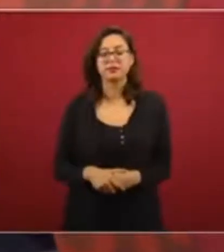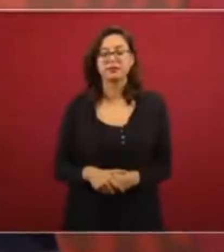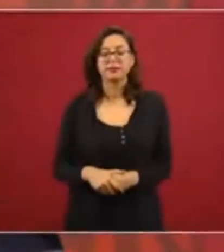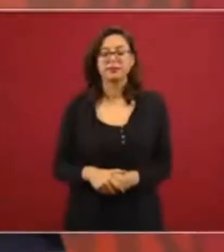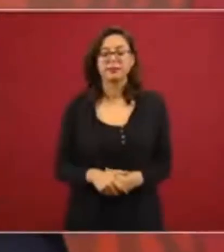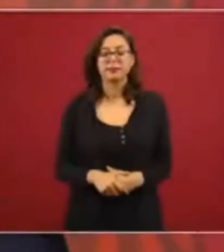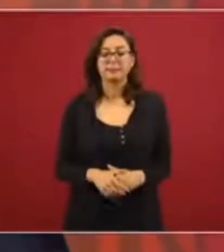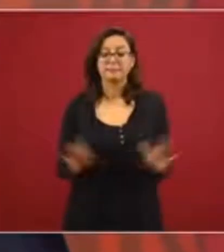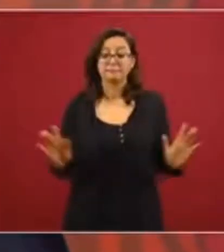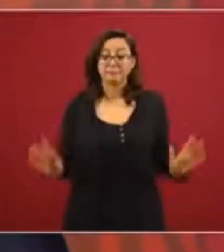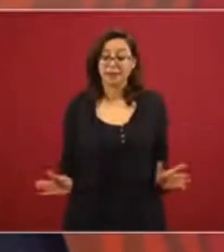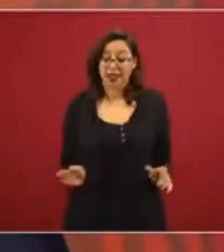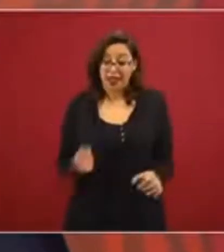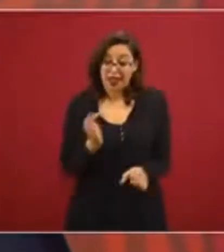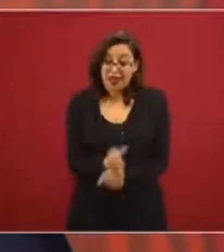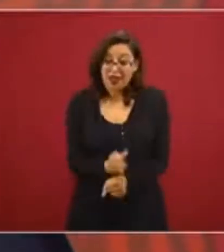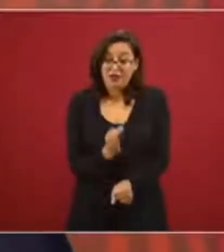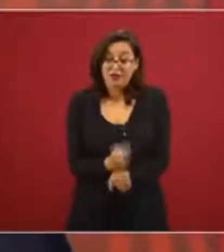Es